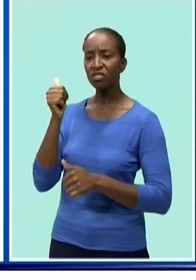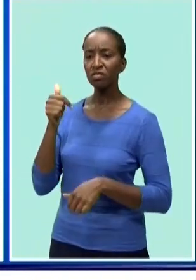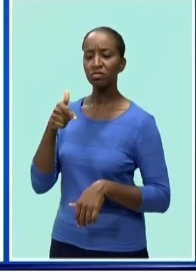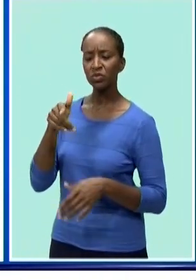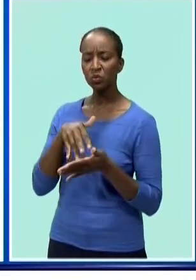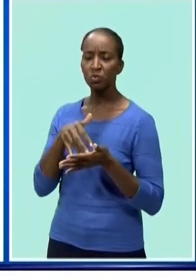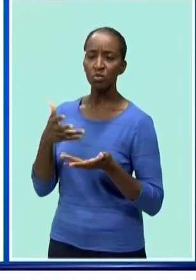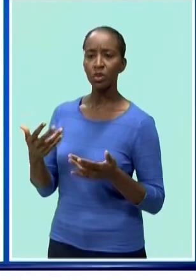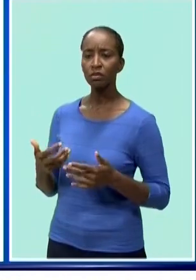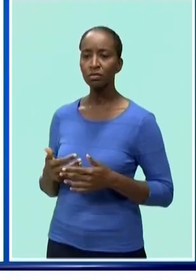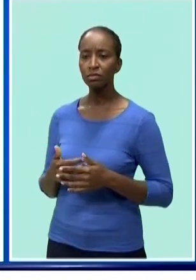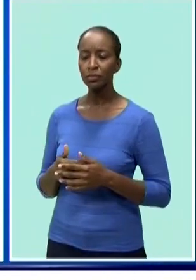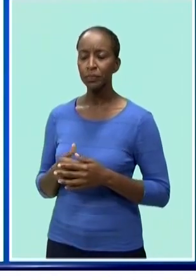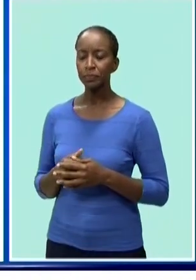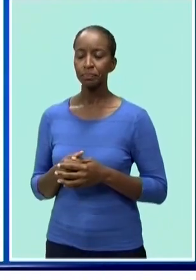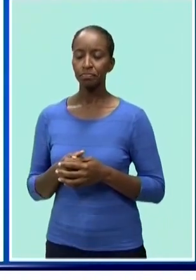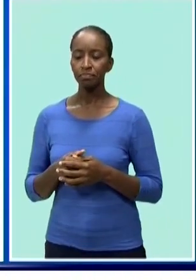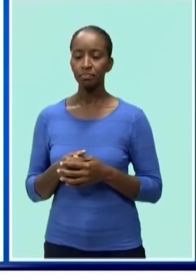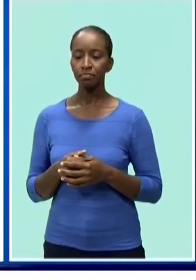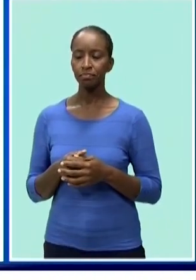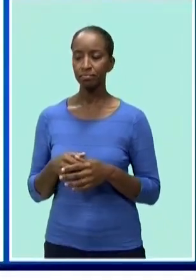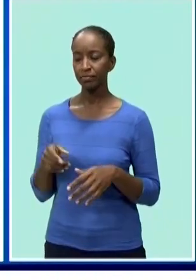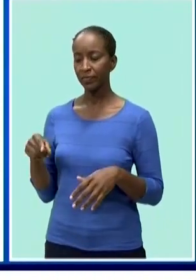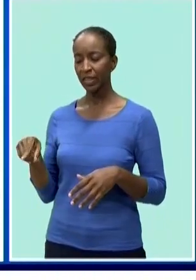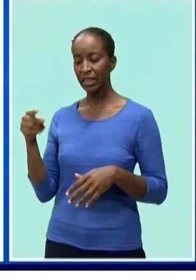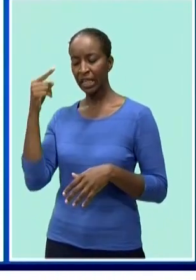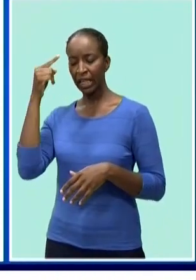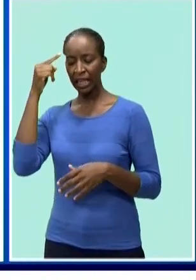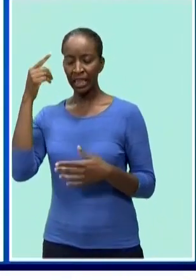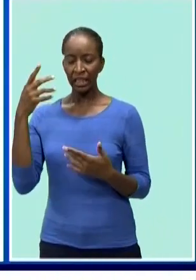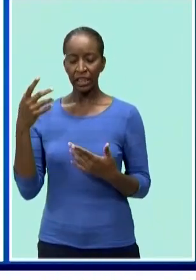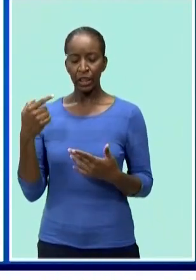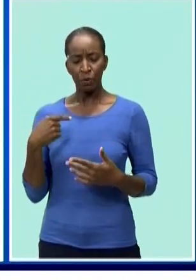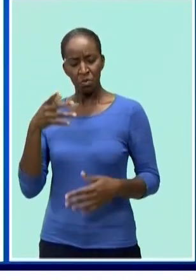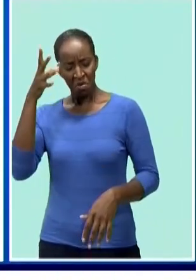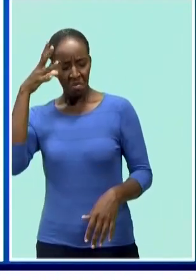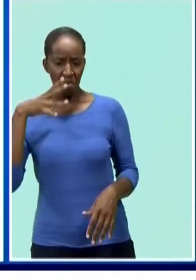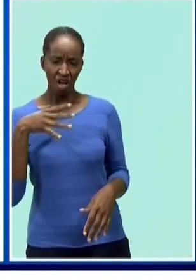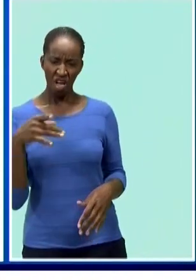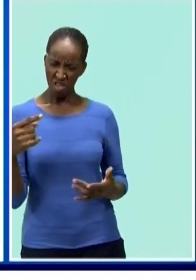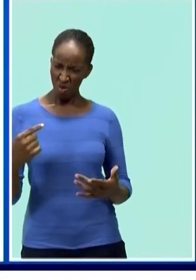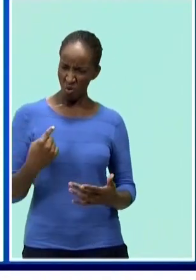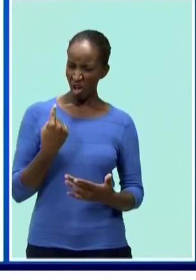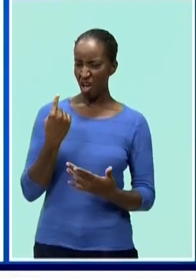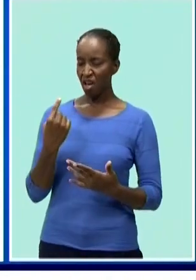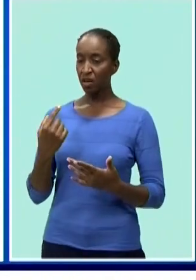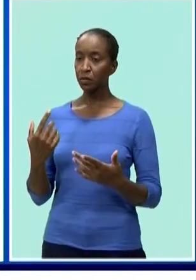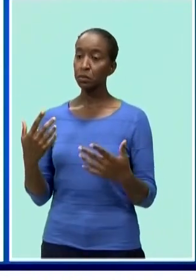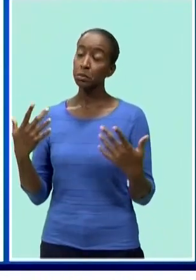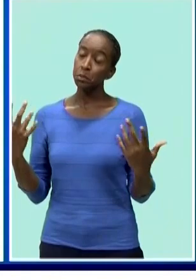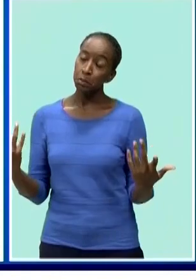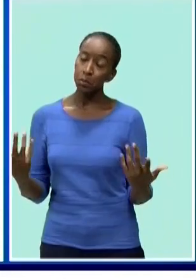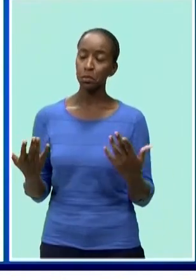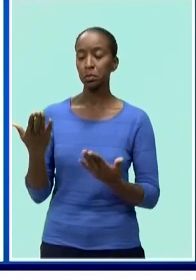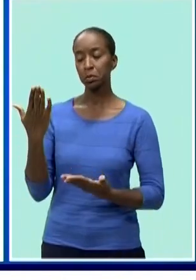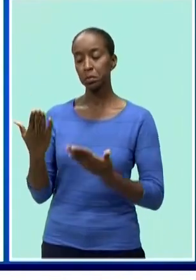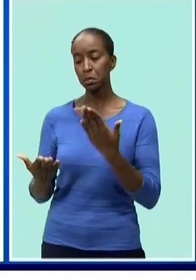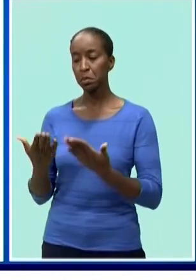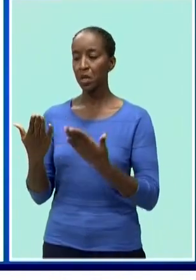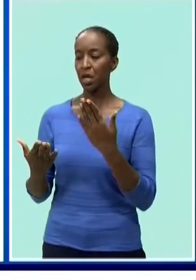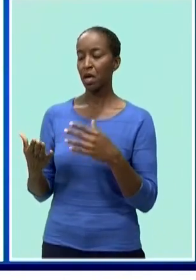the two. So they have this threat of their masculinity is an issue. Then jilted lovers. Some men just cannot,